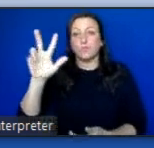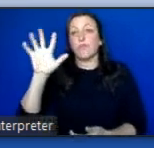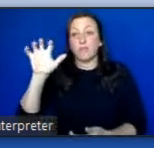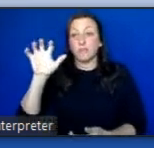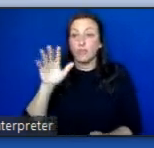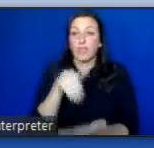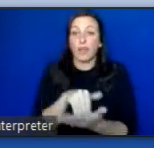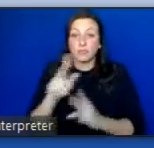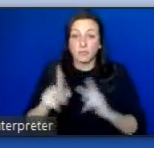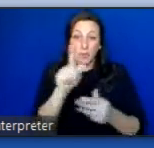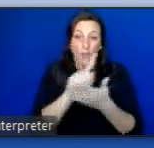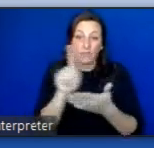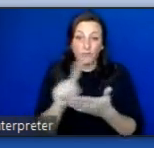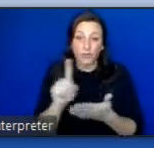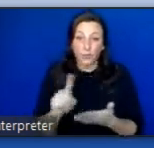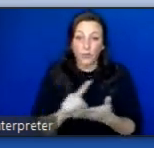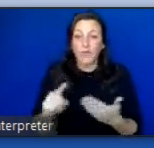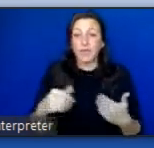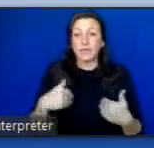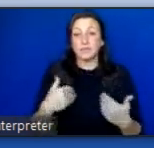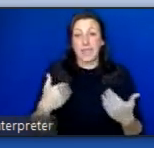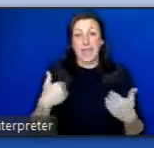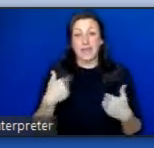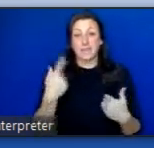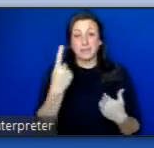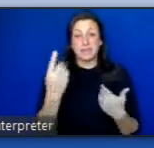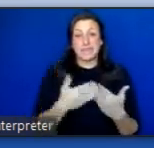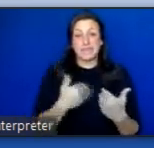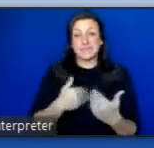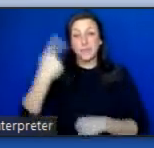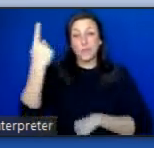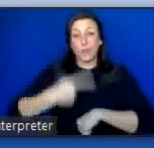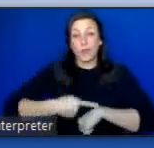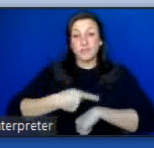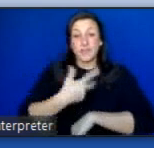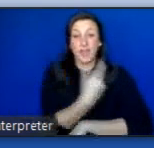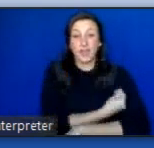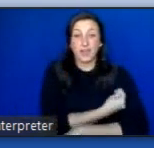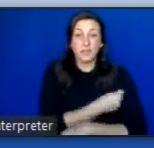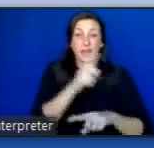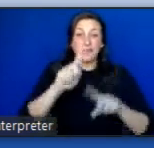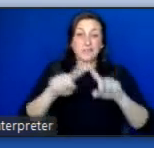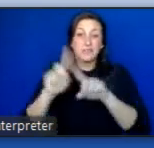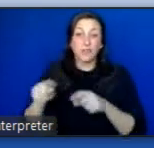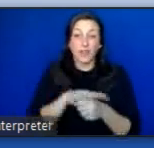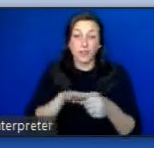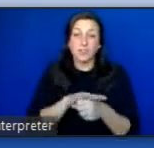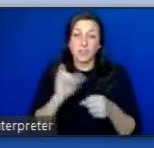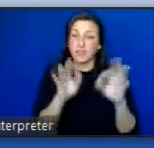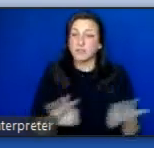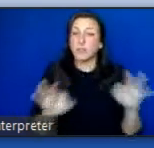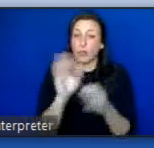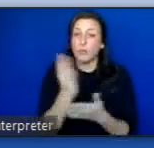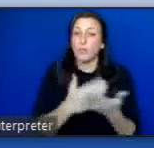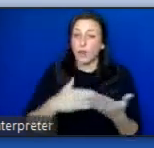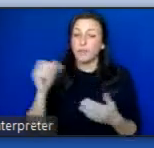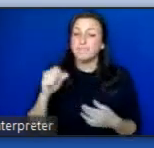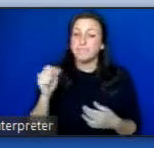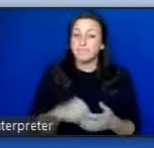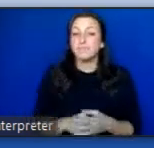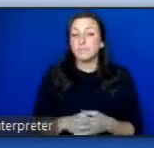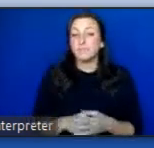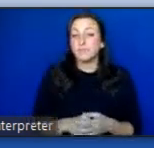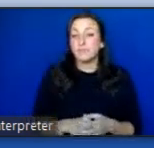And having a convenient one-dose vaccine at different sites will be a key part of that work. I'll just check